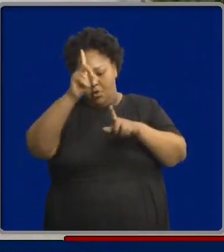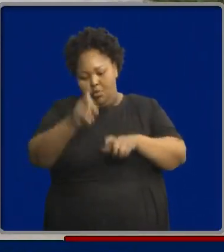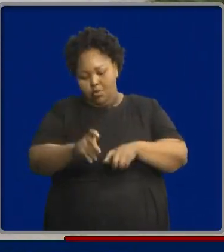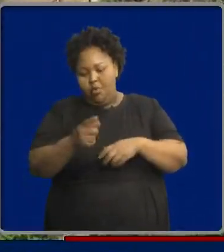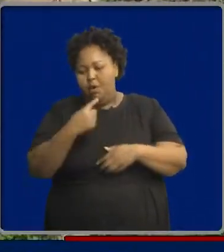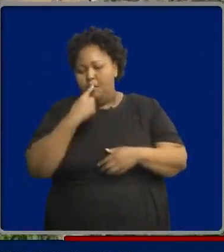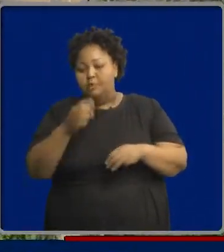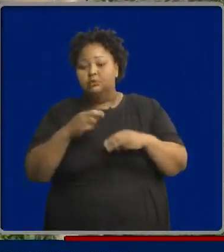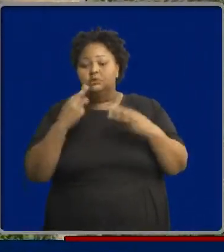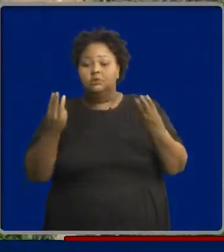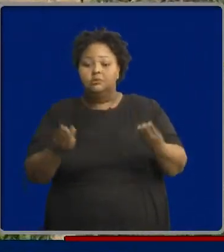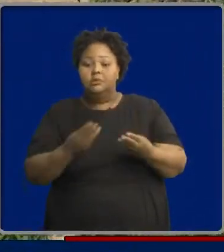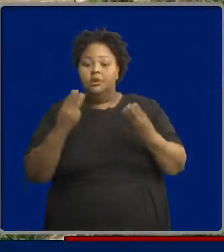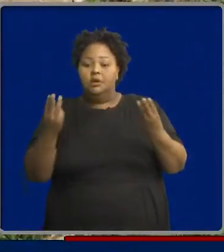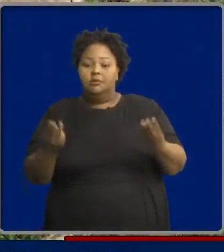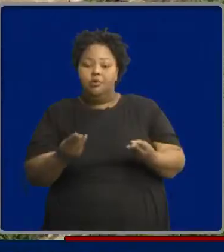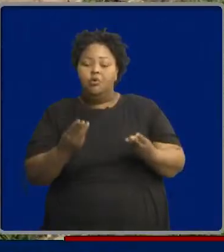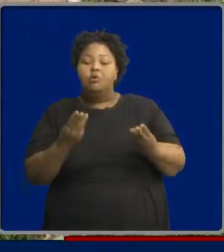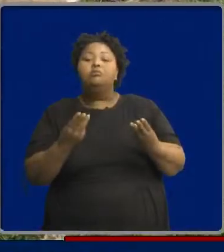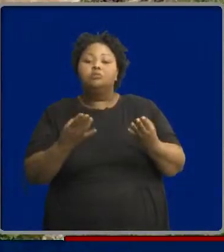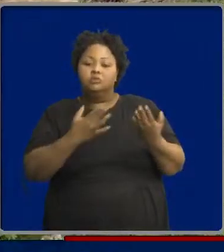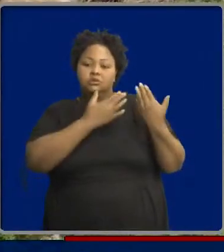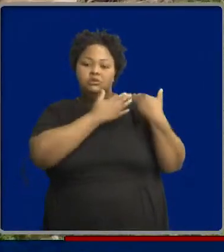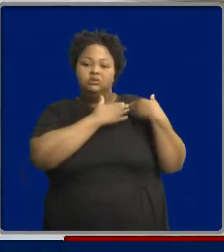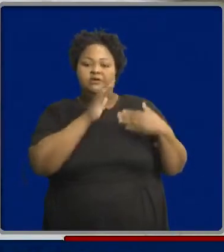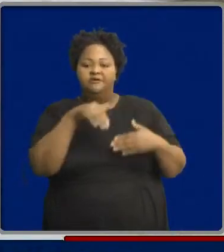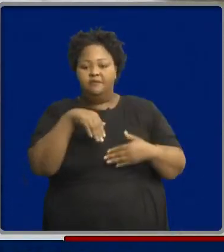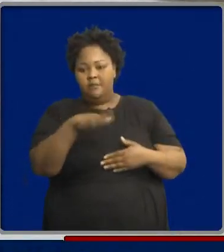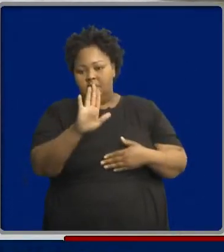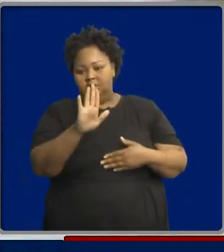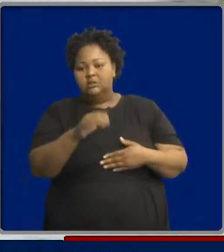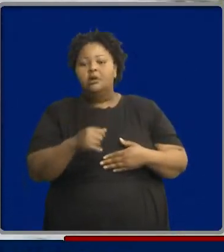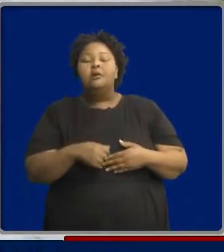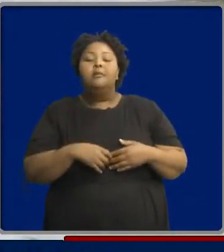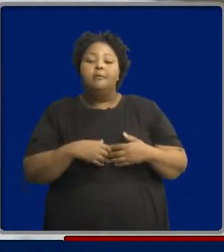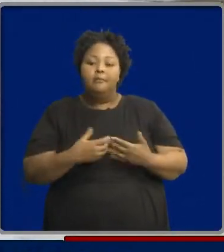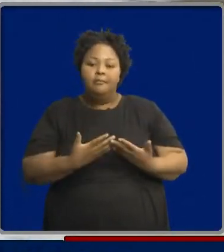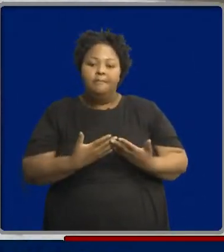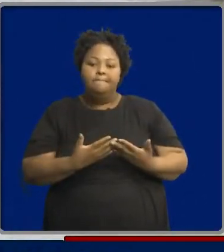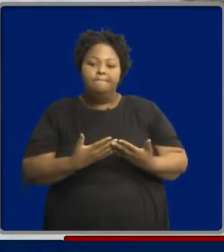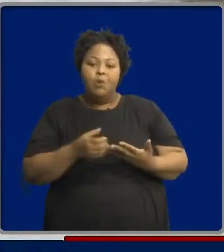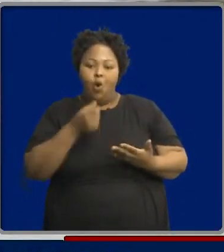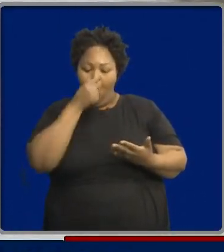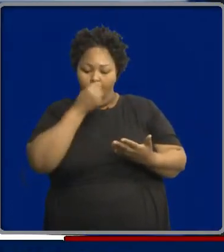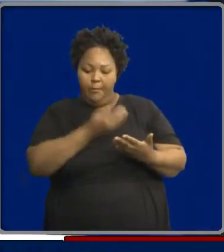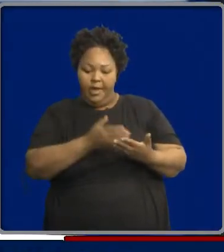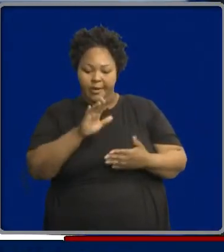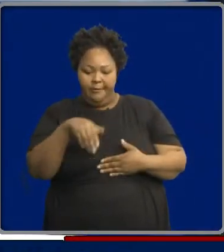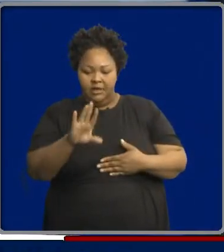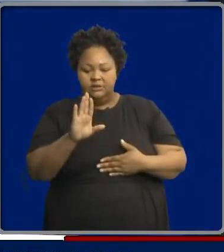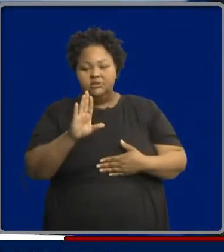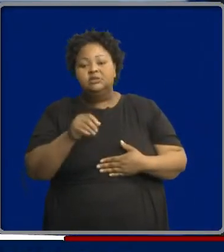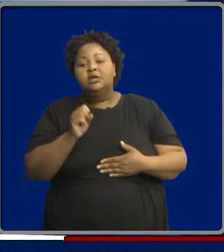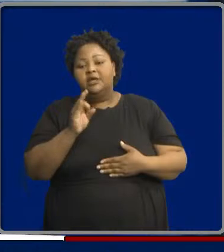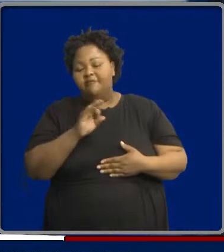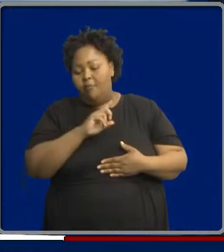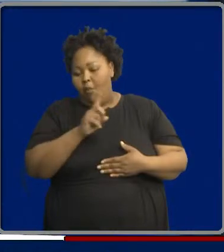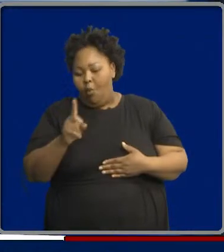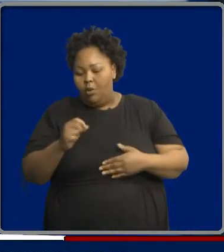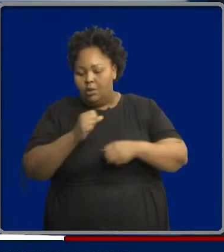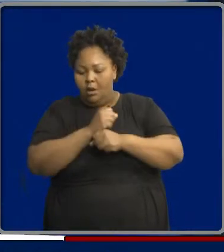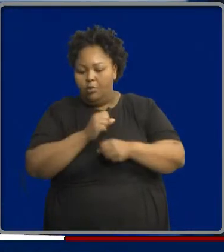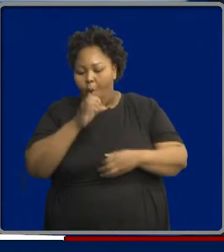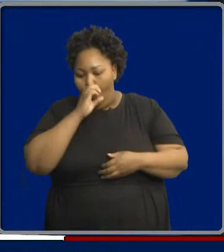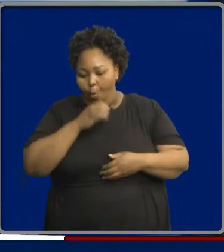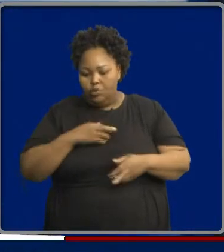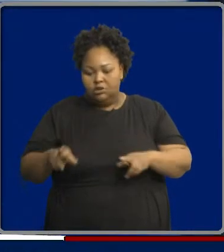incidents or signs of rising water levels immediately. Reporting Samkasiwe Koza, Babane. The International